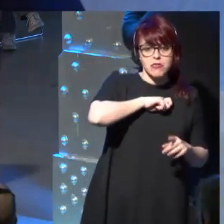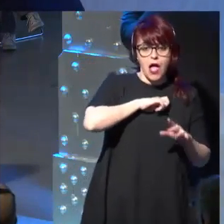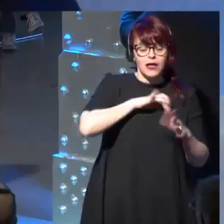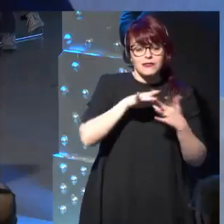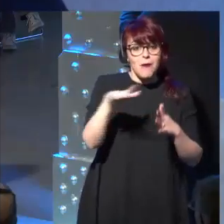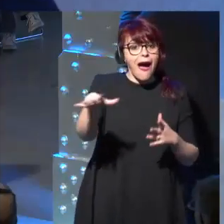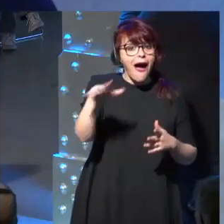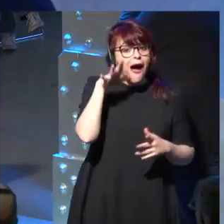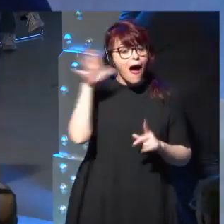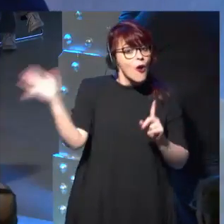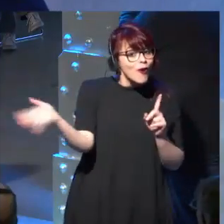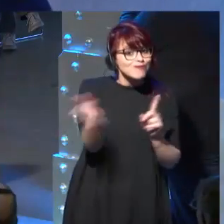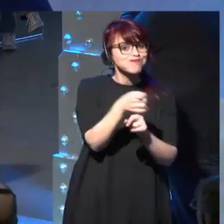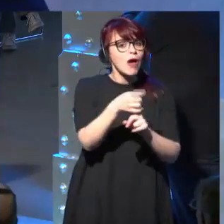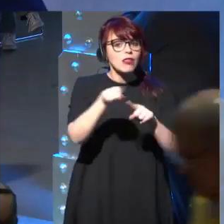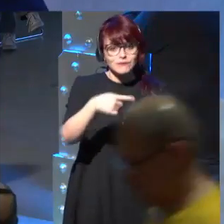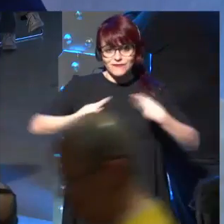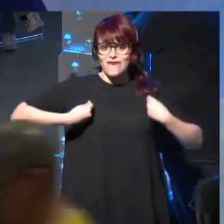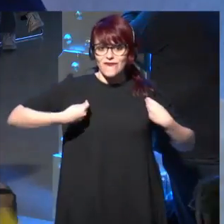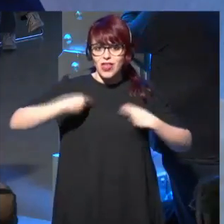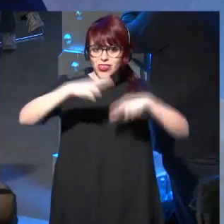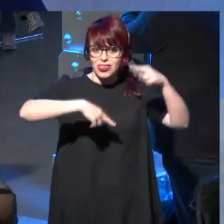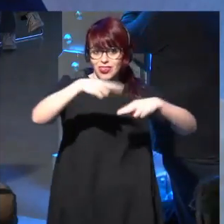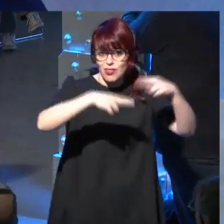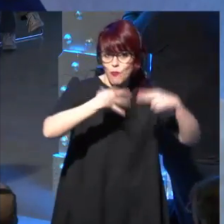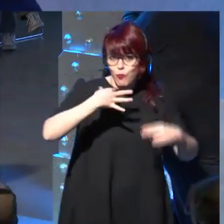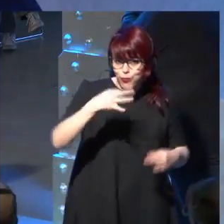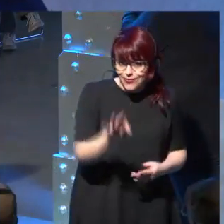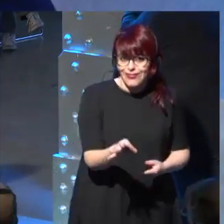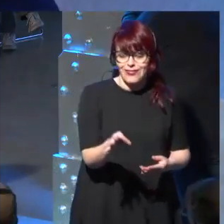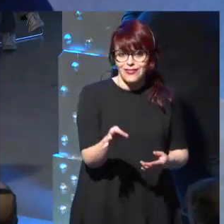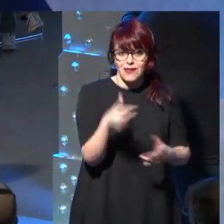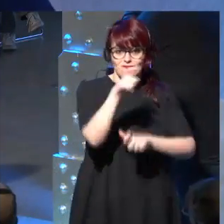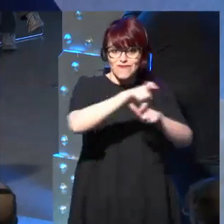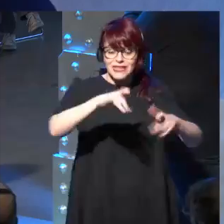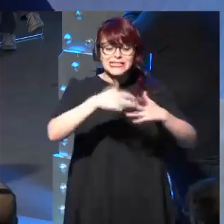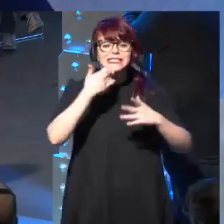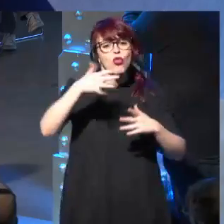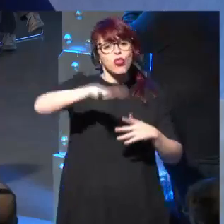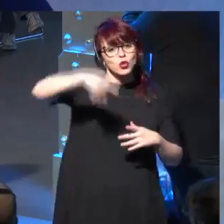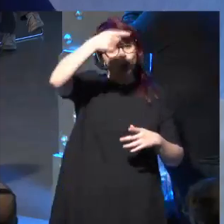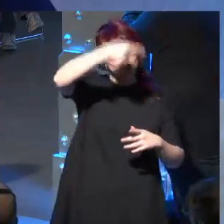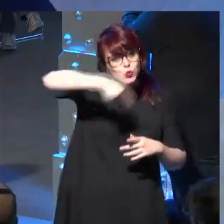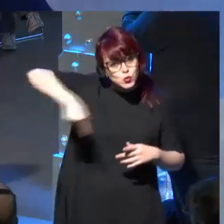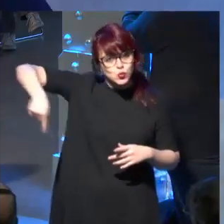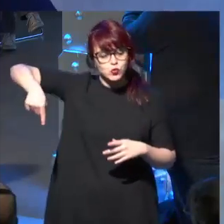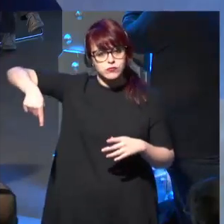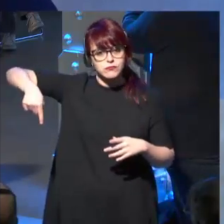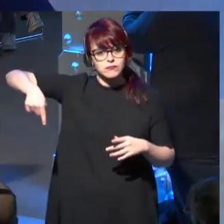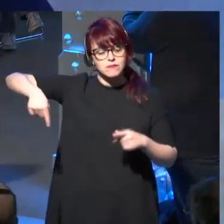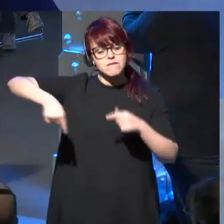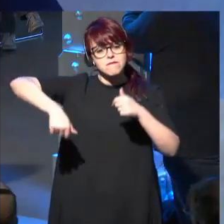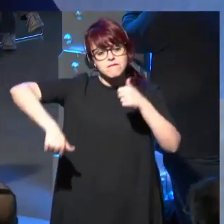have civilization. And especially the more you go south, the more finding water and